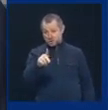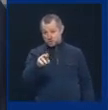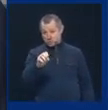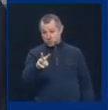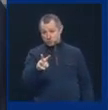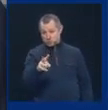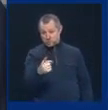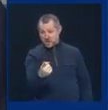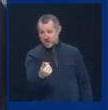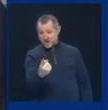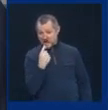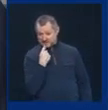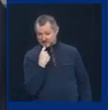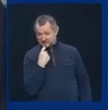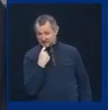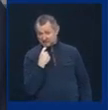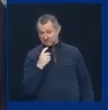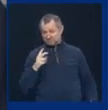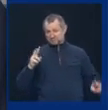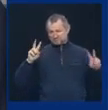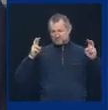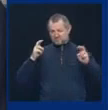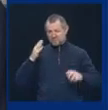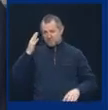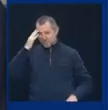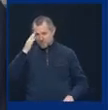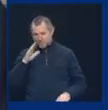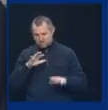for a crystal ball projection.